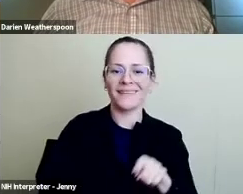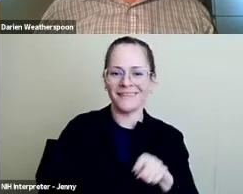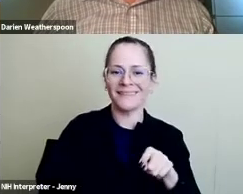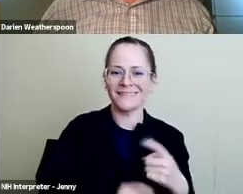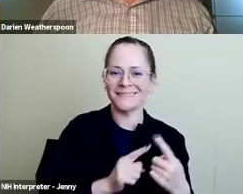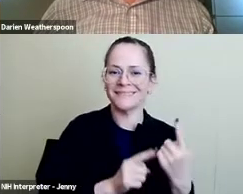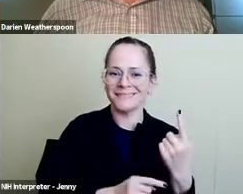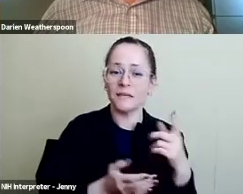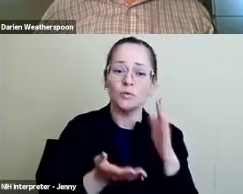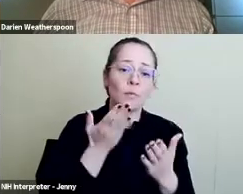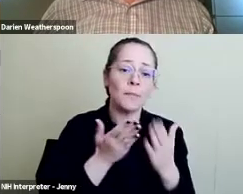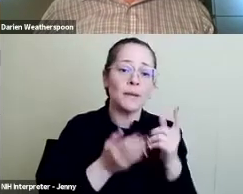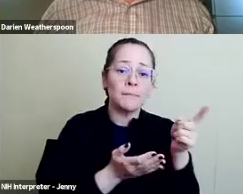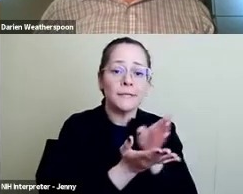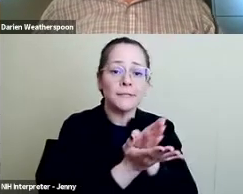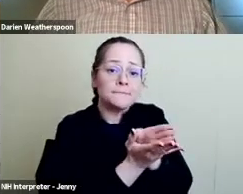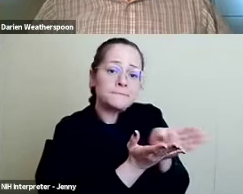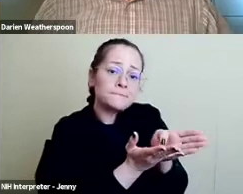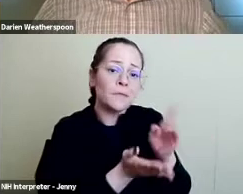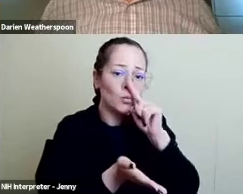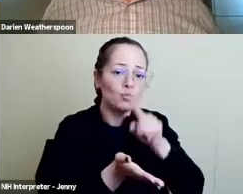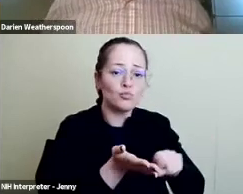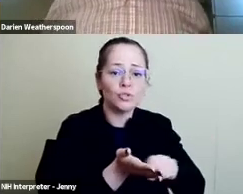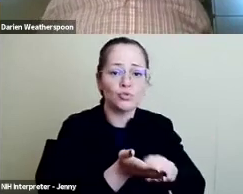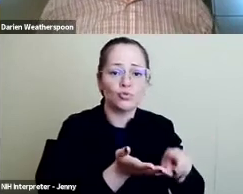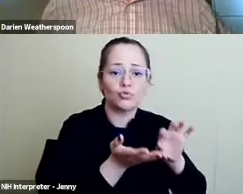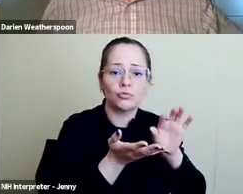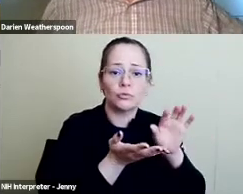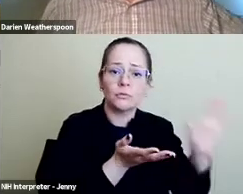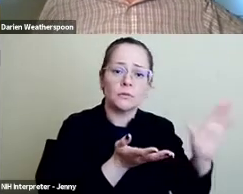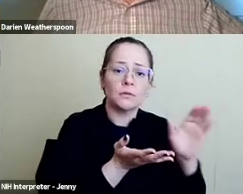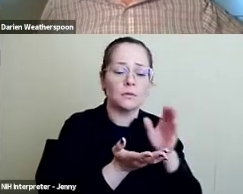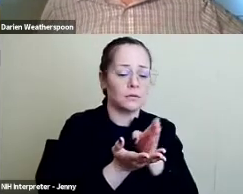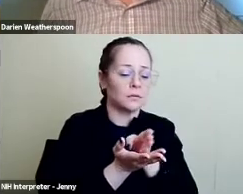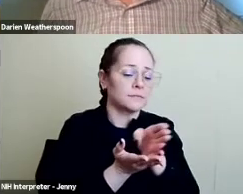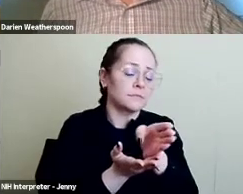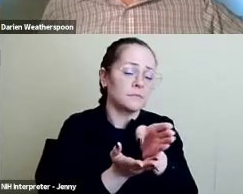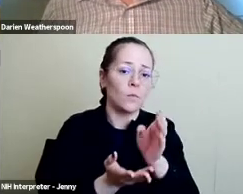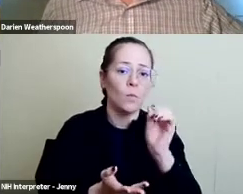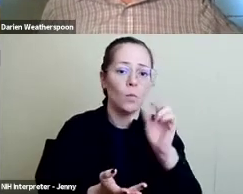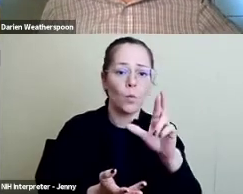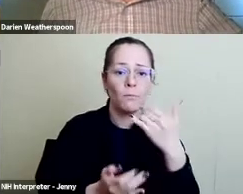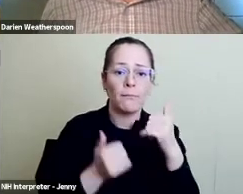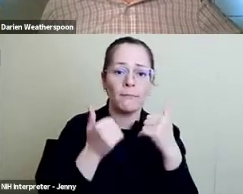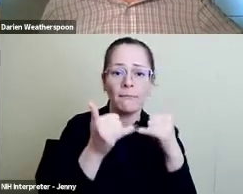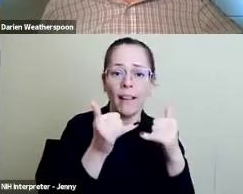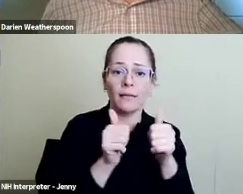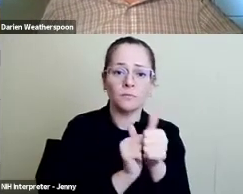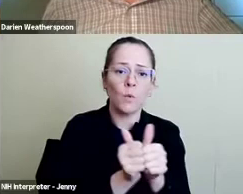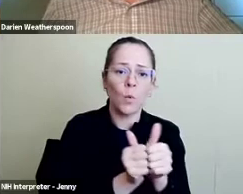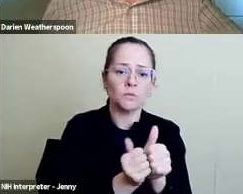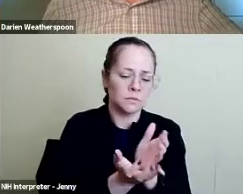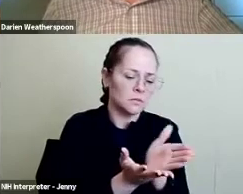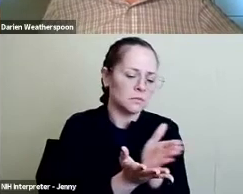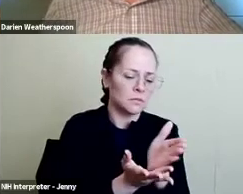be research related. It may be someone that you know, playing some sports. So there's mentors come